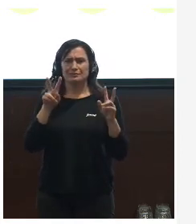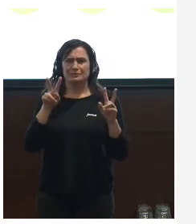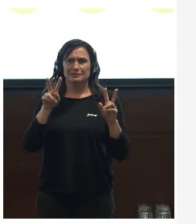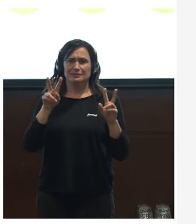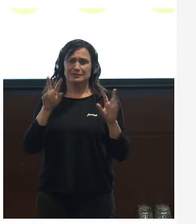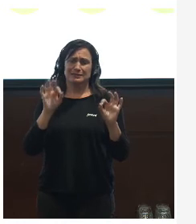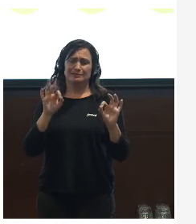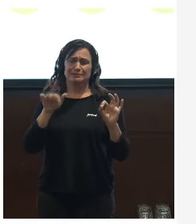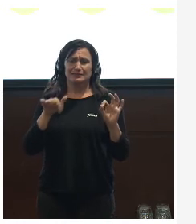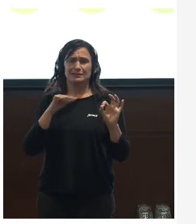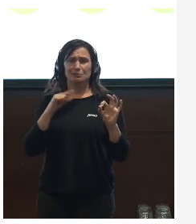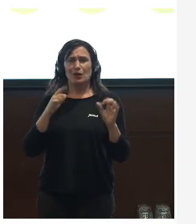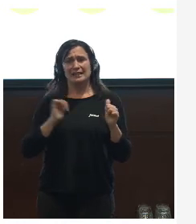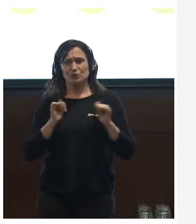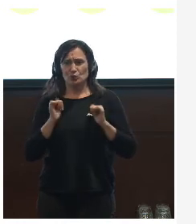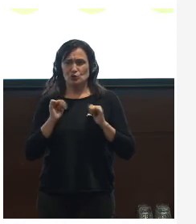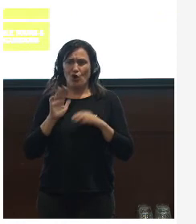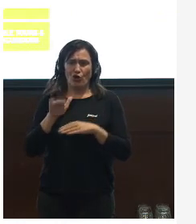So, collaboration.